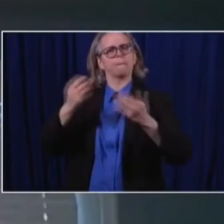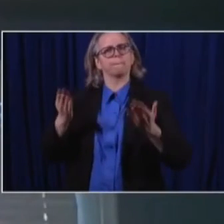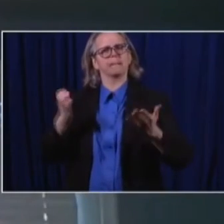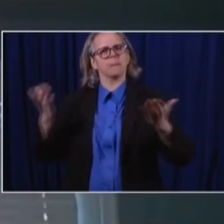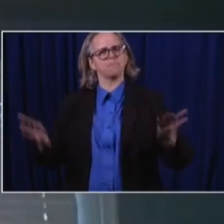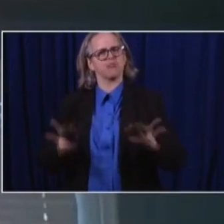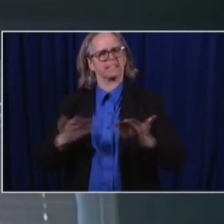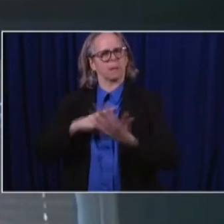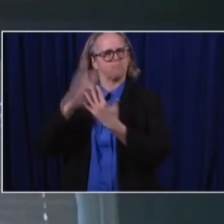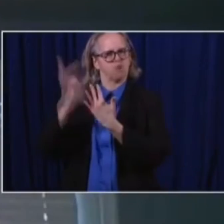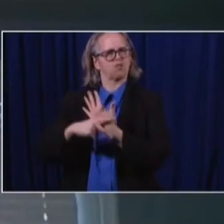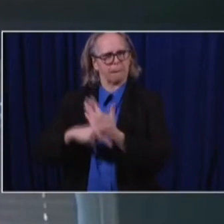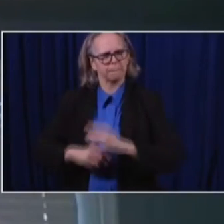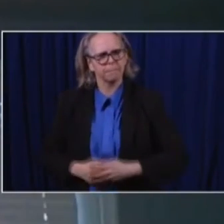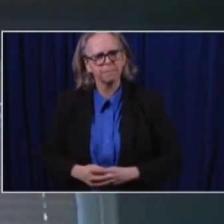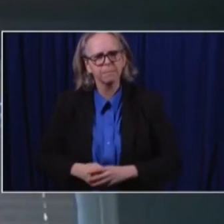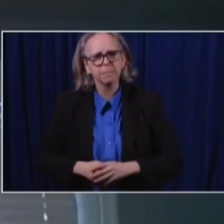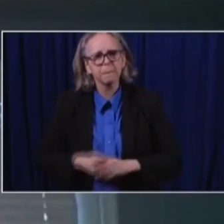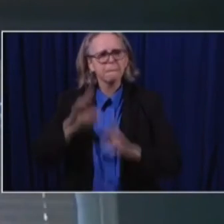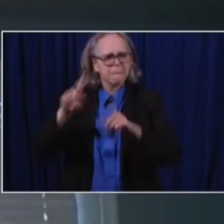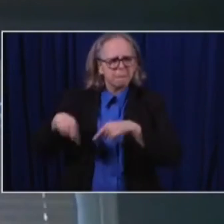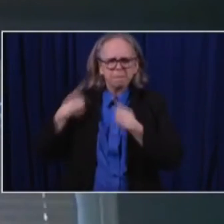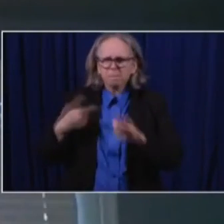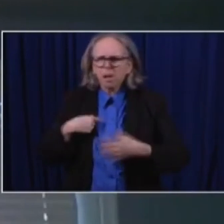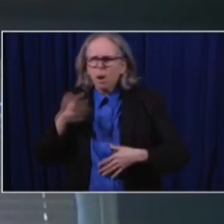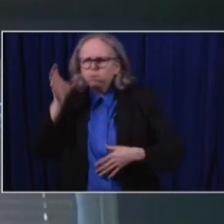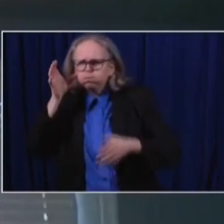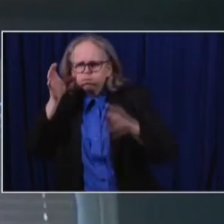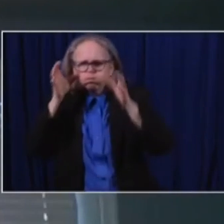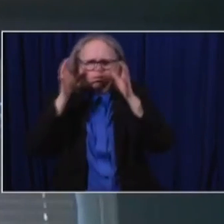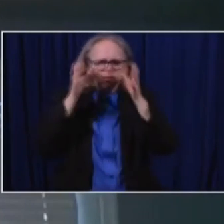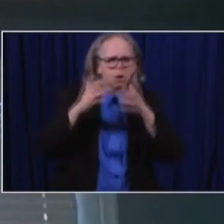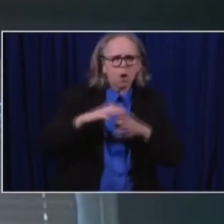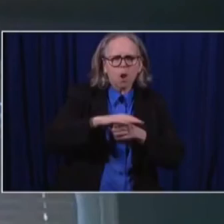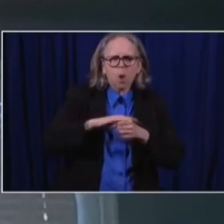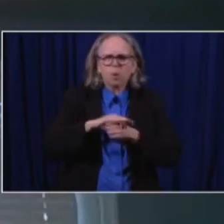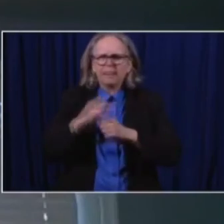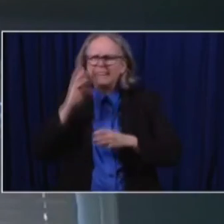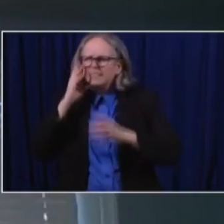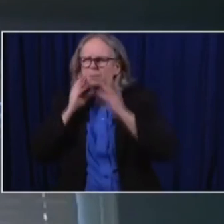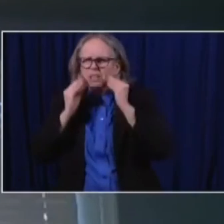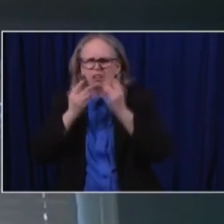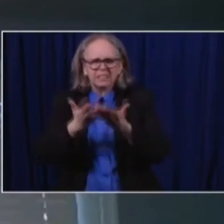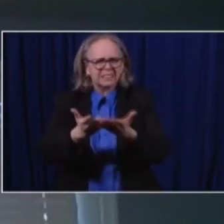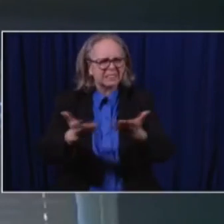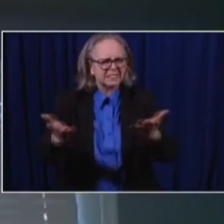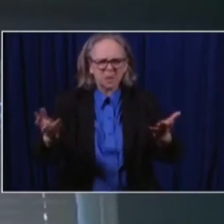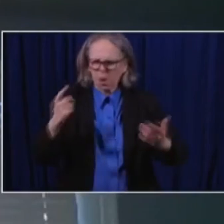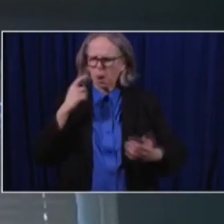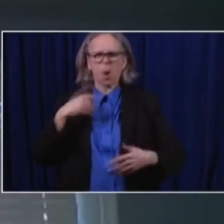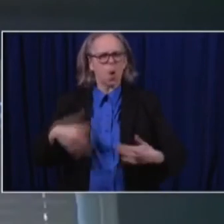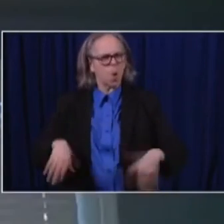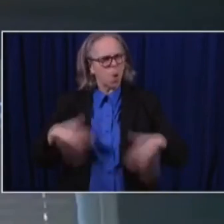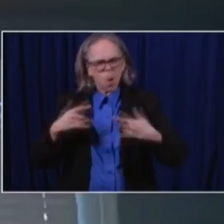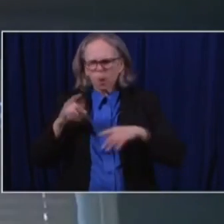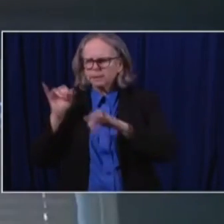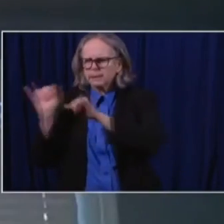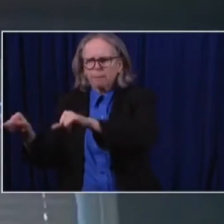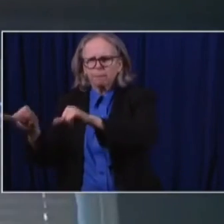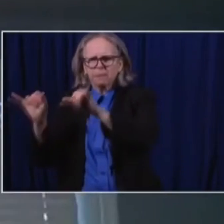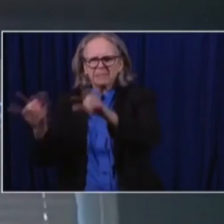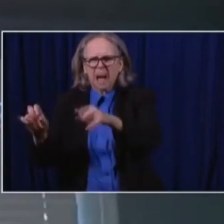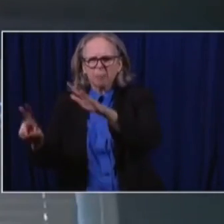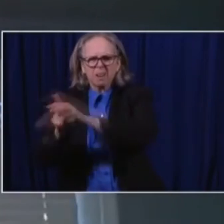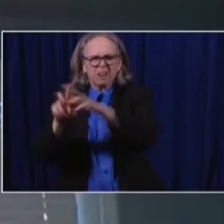Services Director Lori Crist says that in communities across Ohio, her team has found that youth are presenting with more acute mental health symptoms during